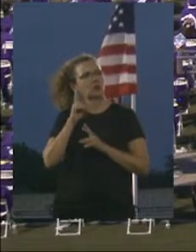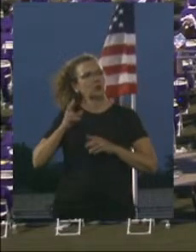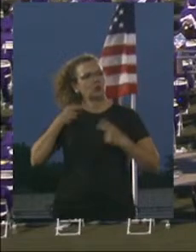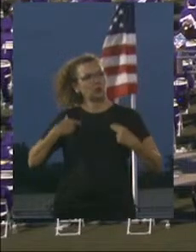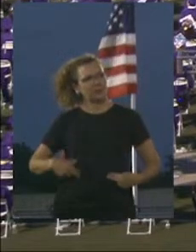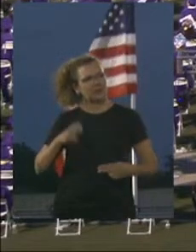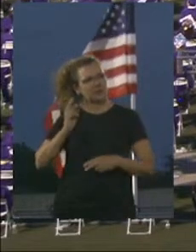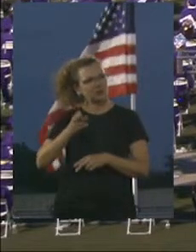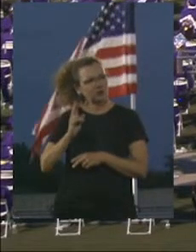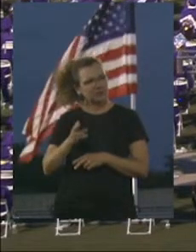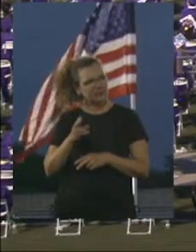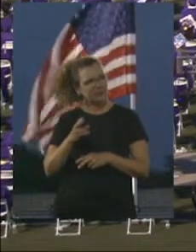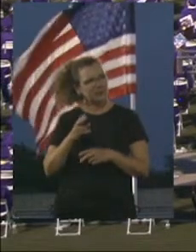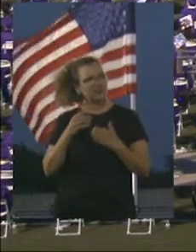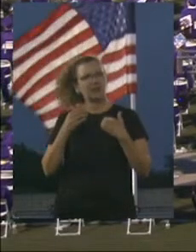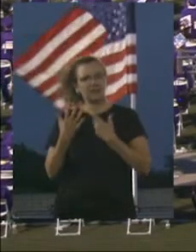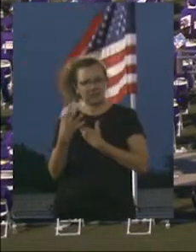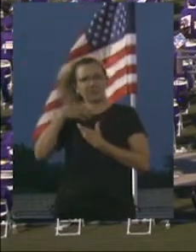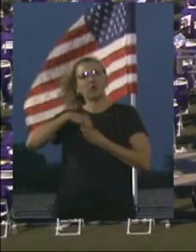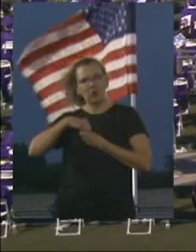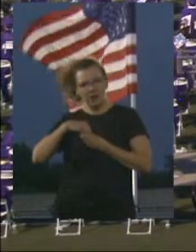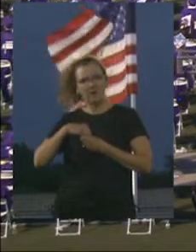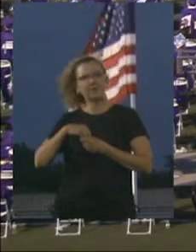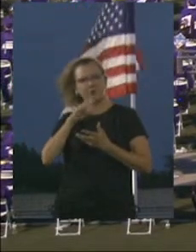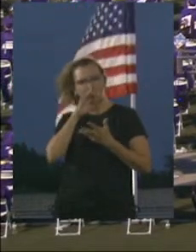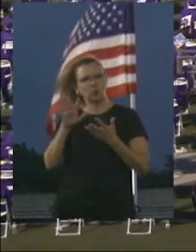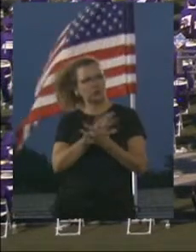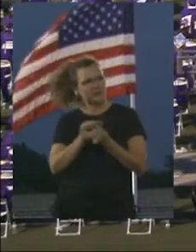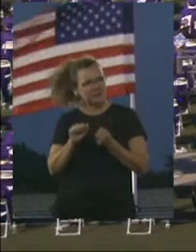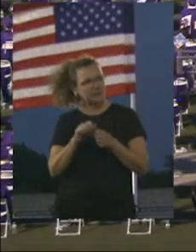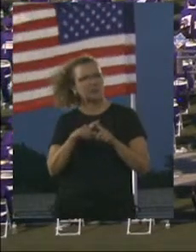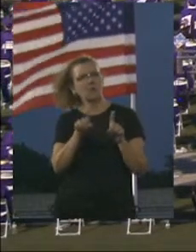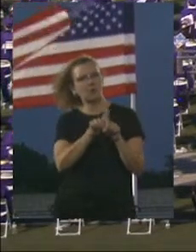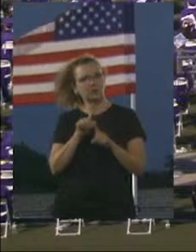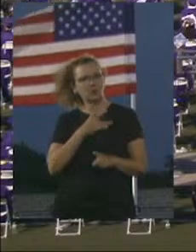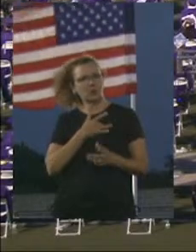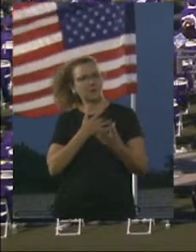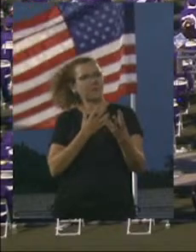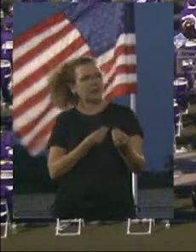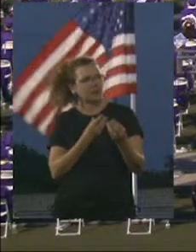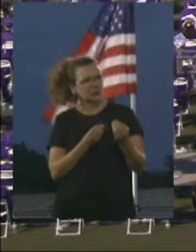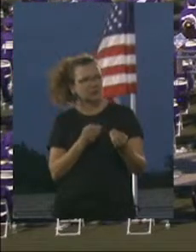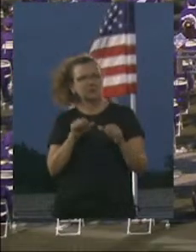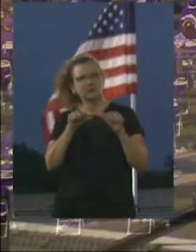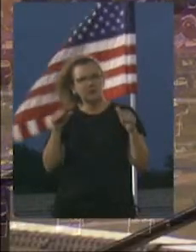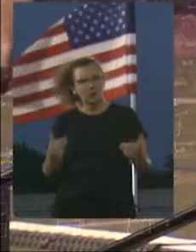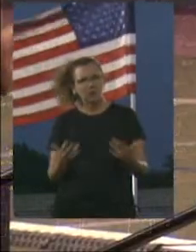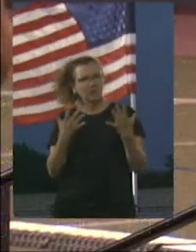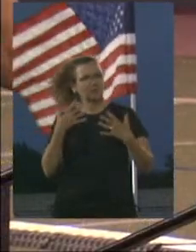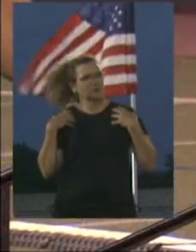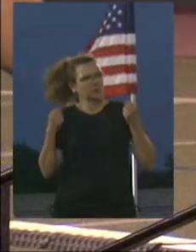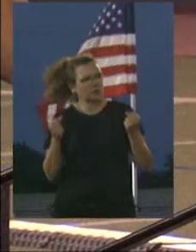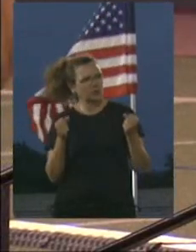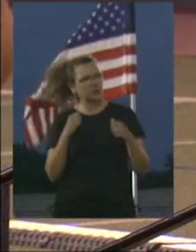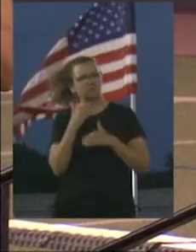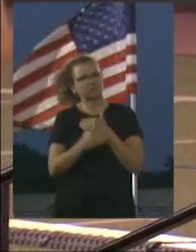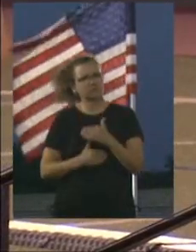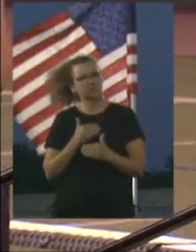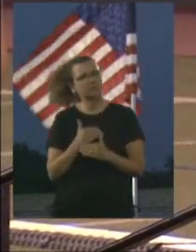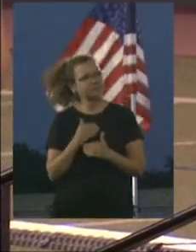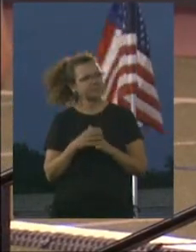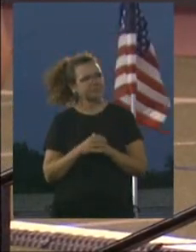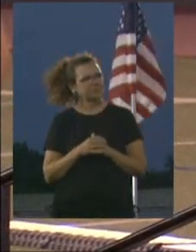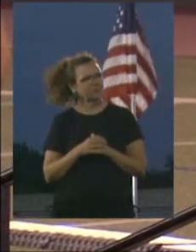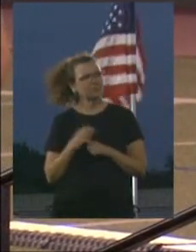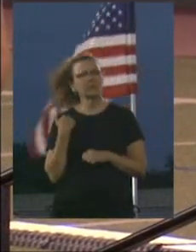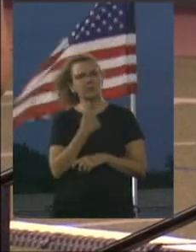a history not only of cruelty, but also of compassion, sacrifice, courage, and kindness. What